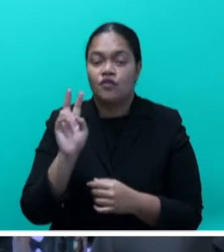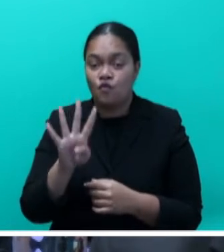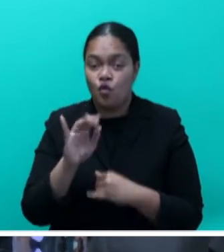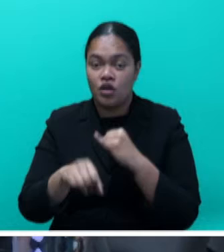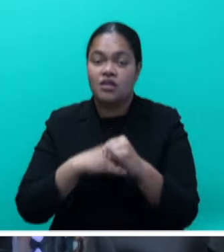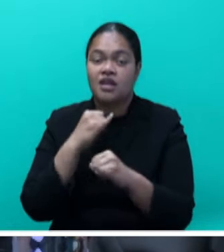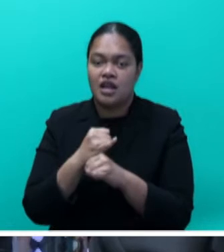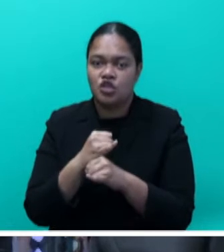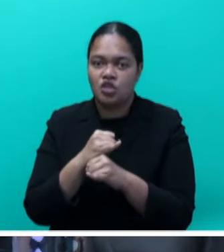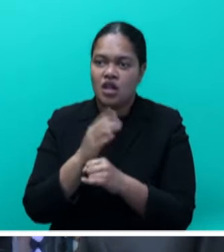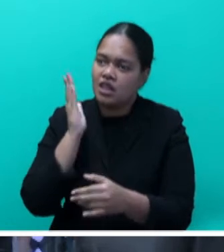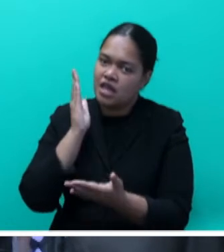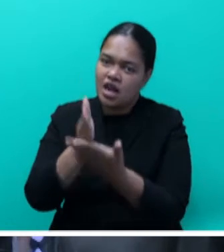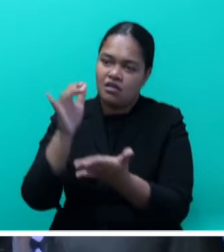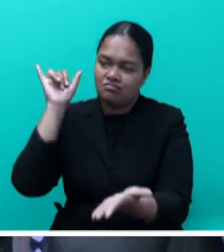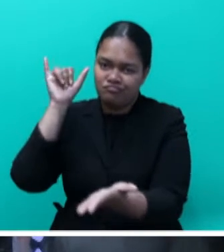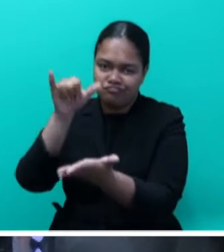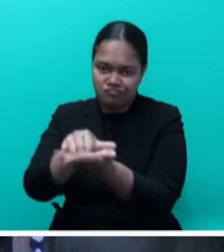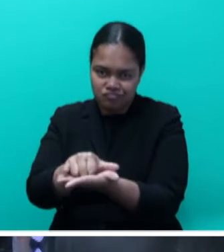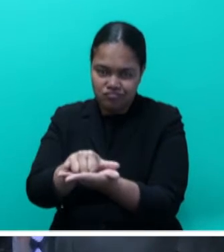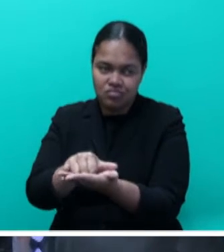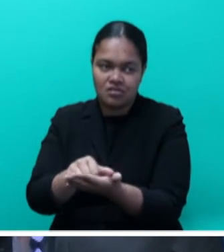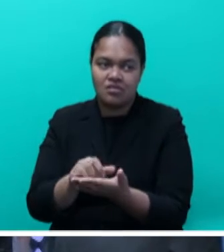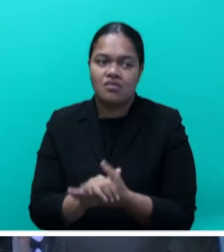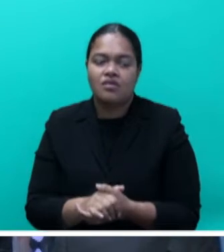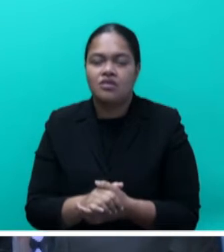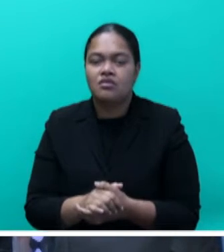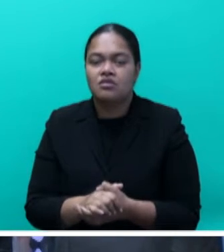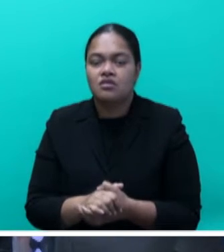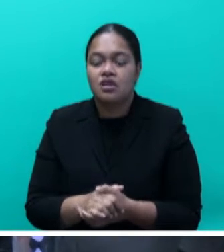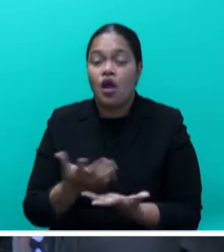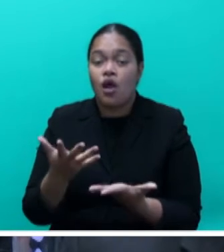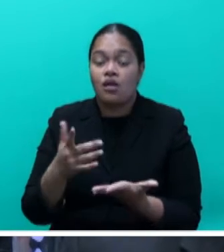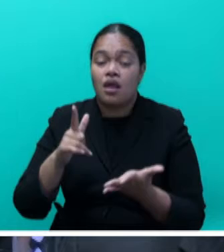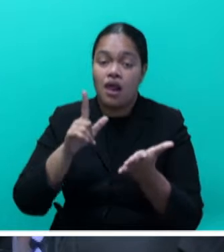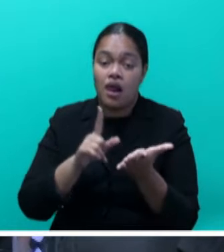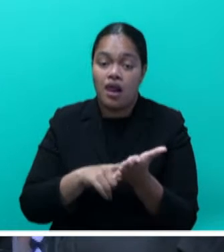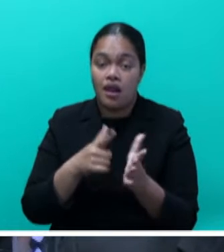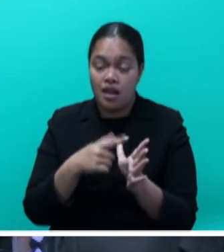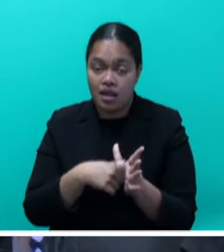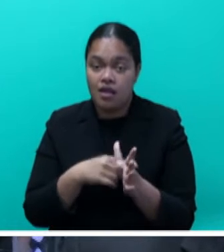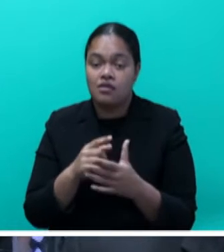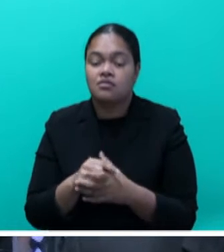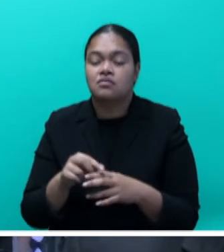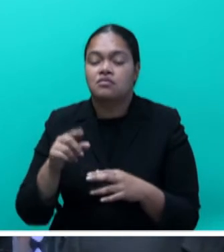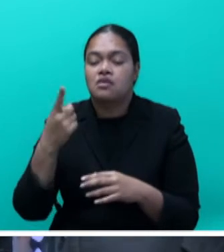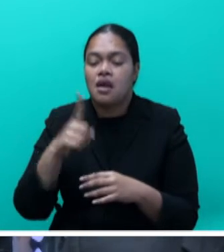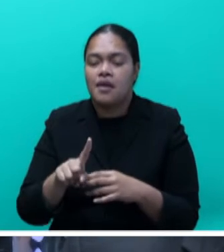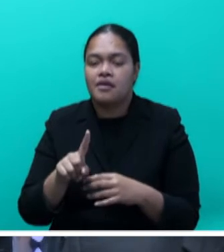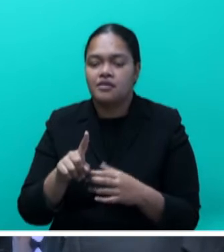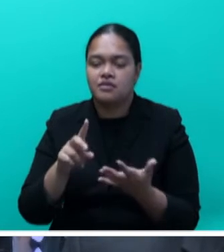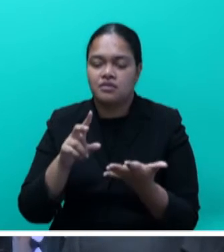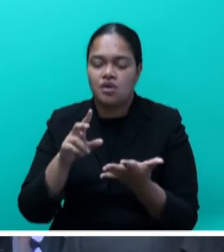direct flight and its 5th destination in North America, joining Los Angeles, San Francisco, Honolulu, and Vancouver.